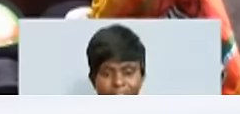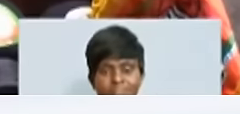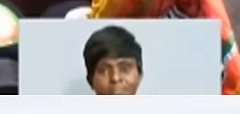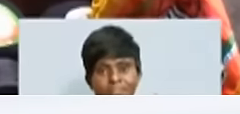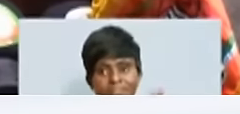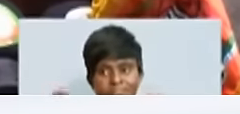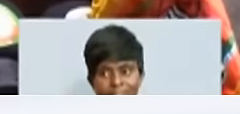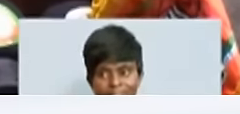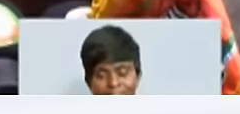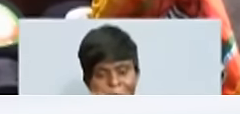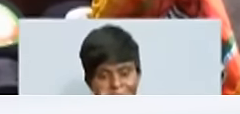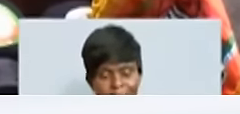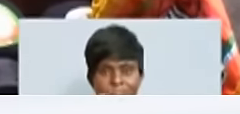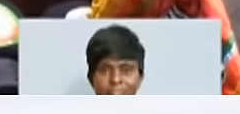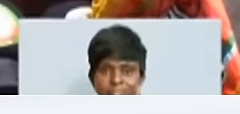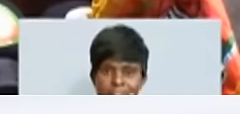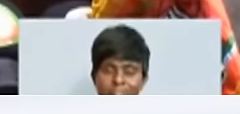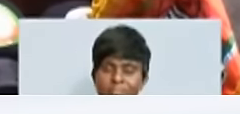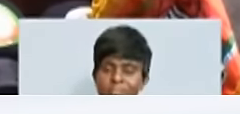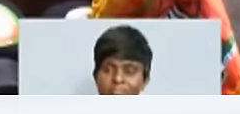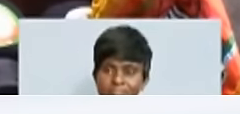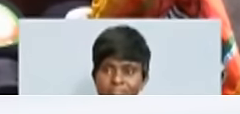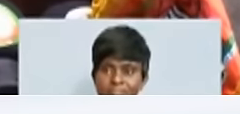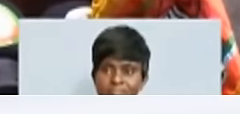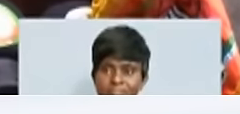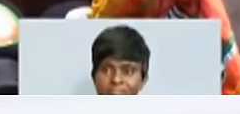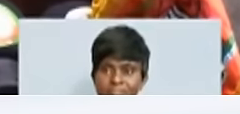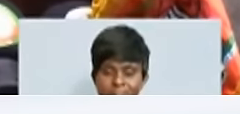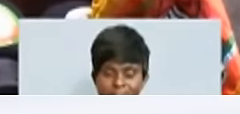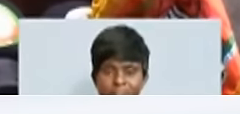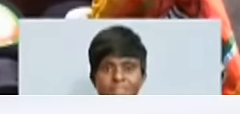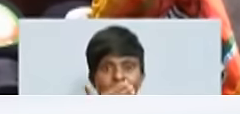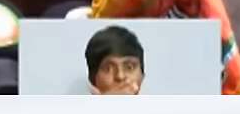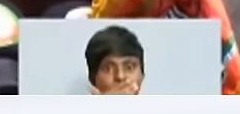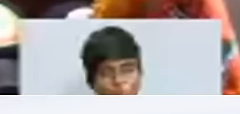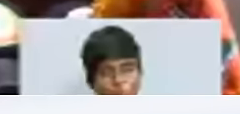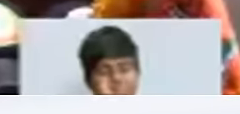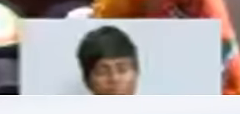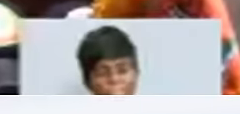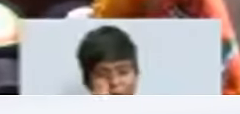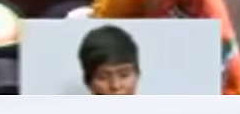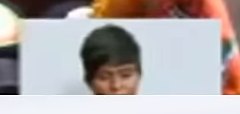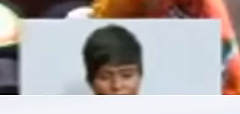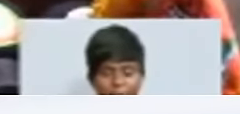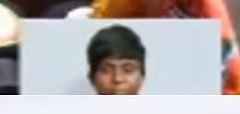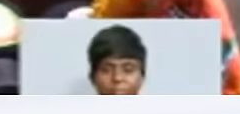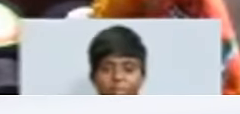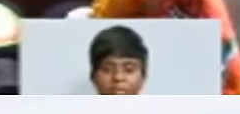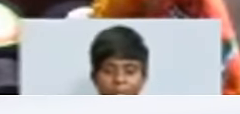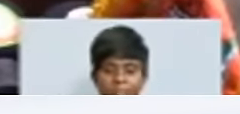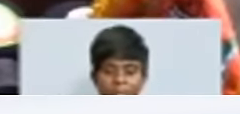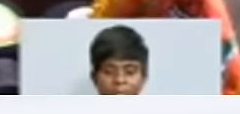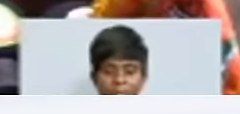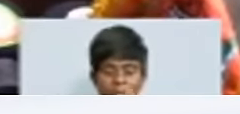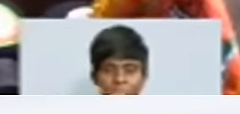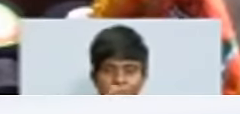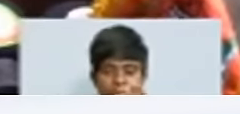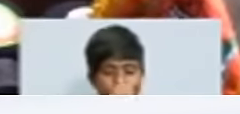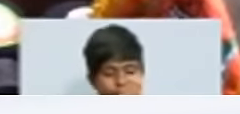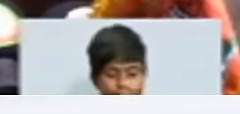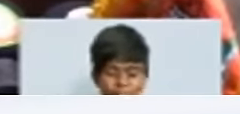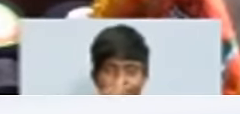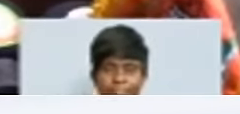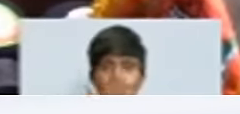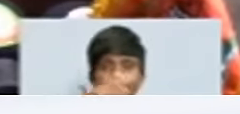community, church, traditional. We are committed to working together in our quest to combat the